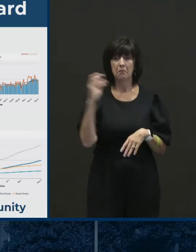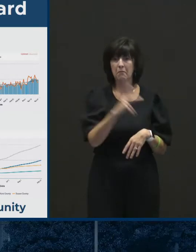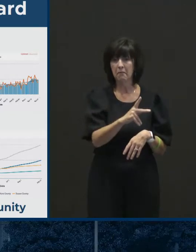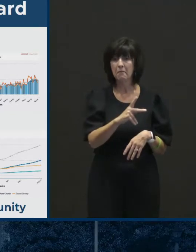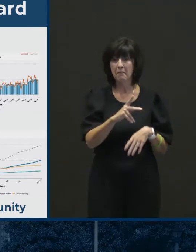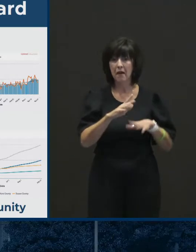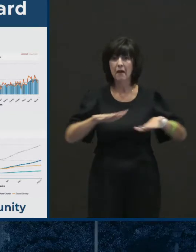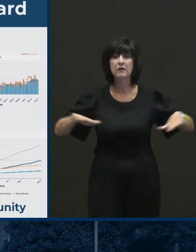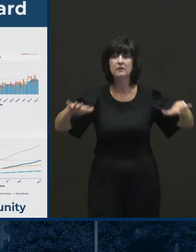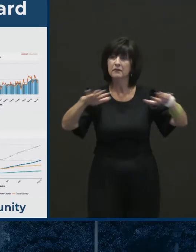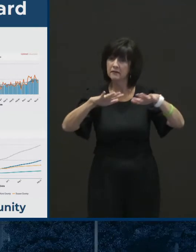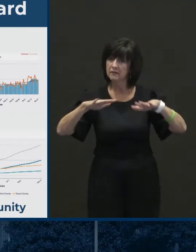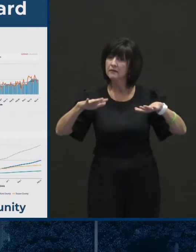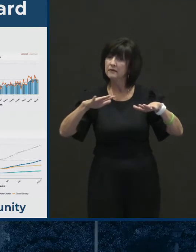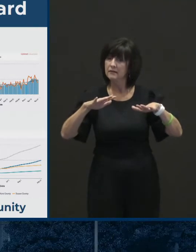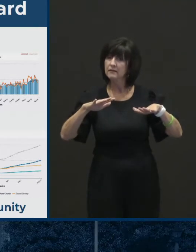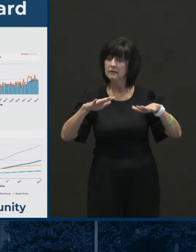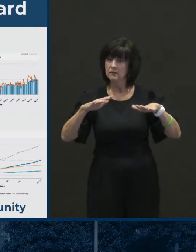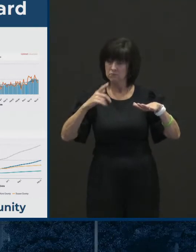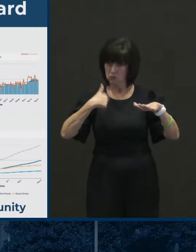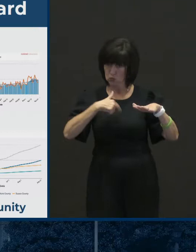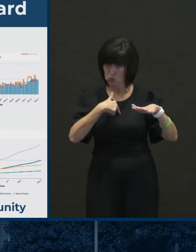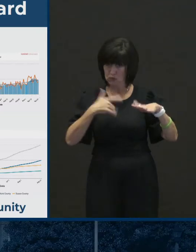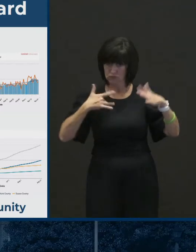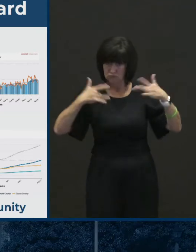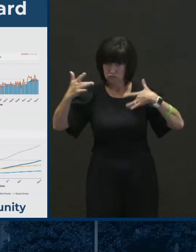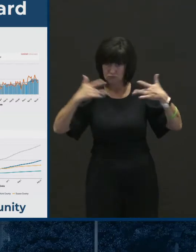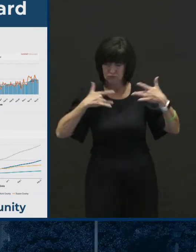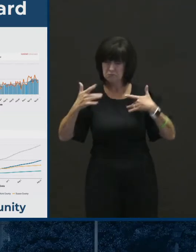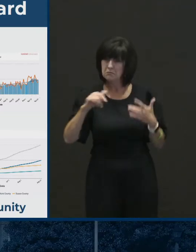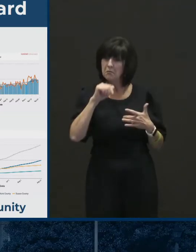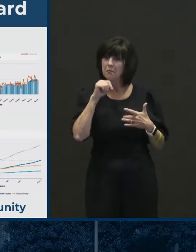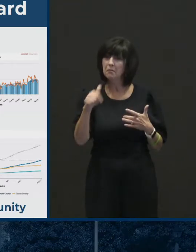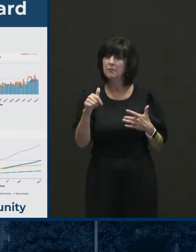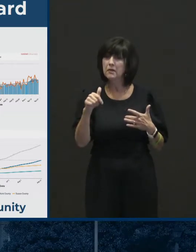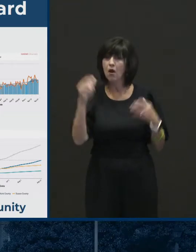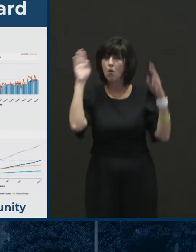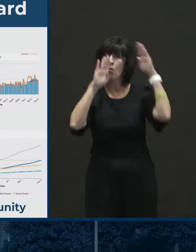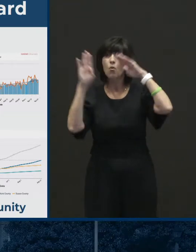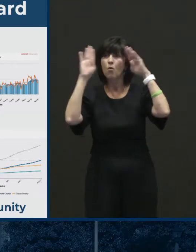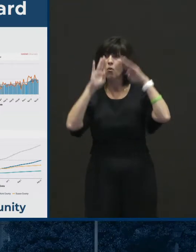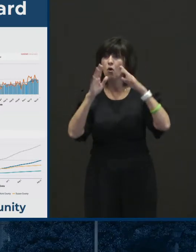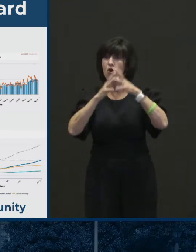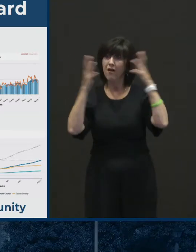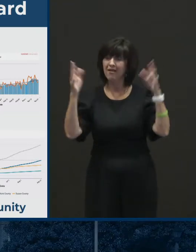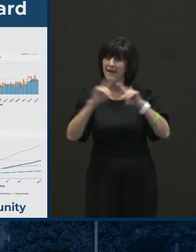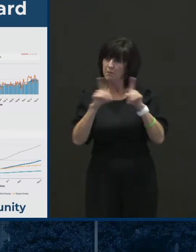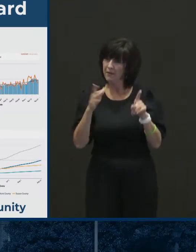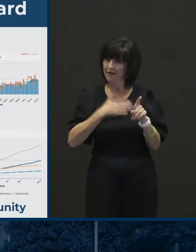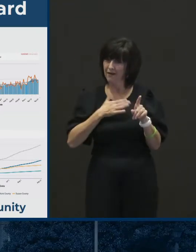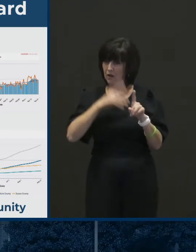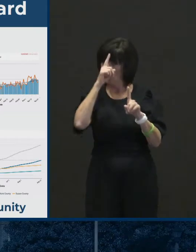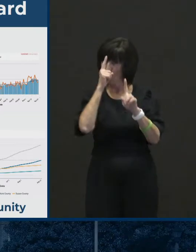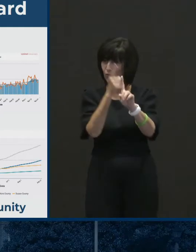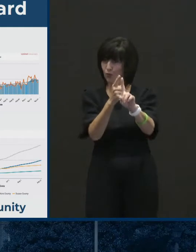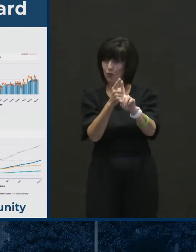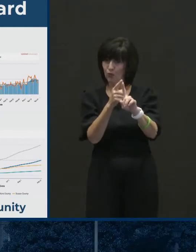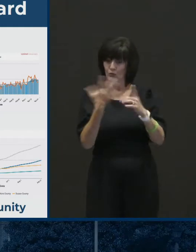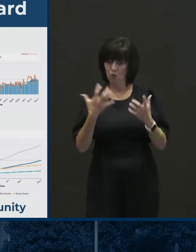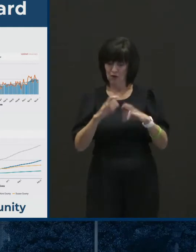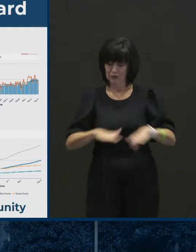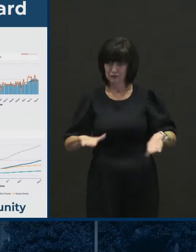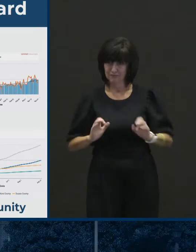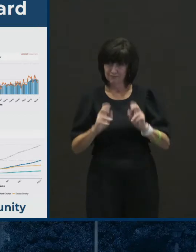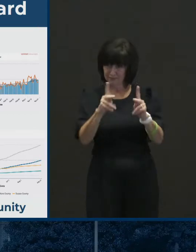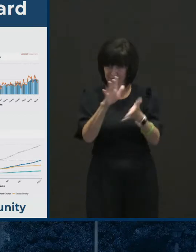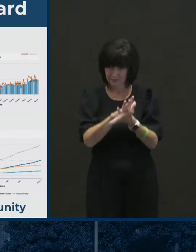Not overly concerning, but certainly when your objective is to get children in schools and get people back to work,